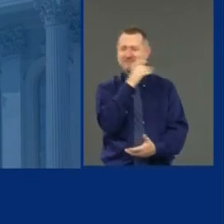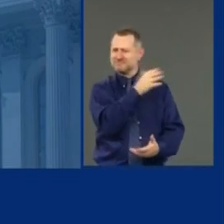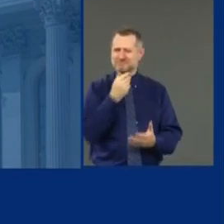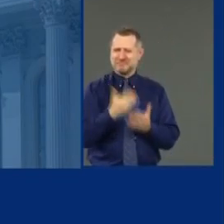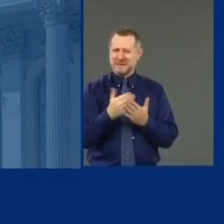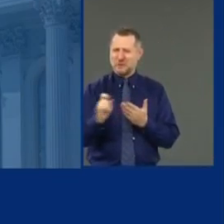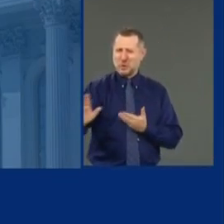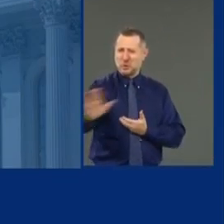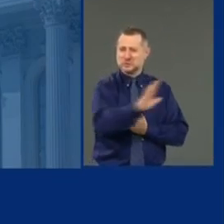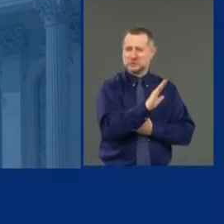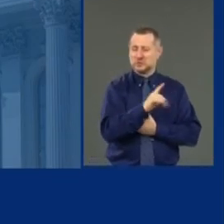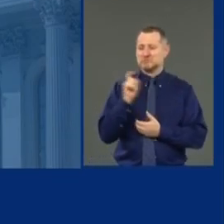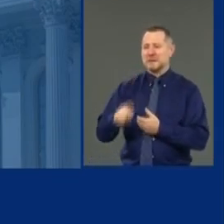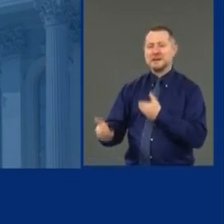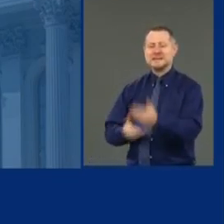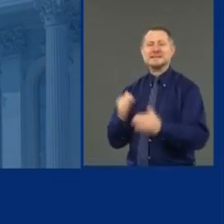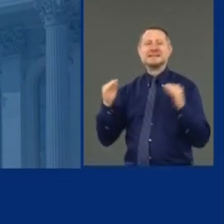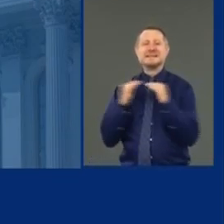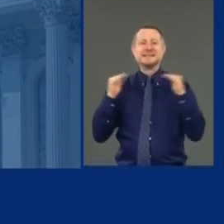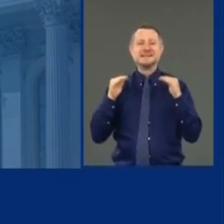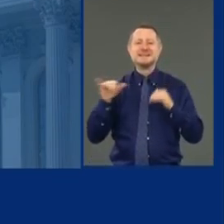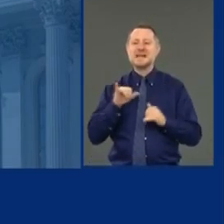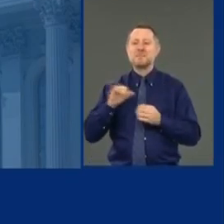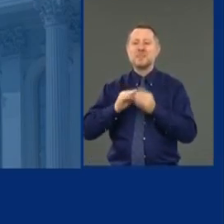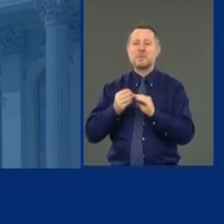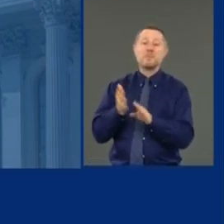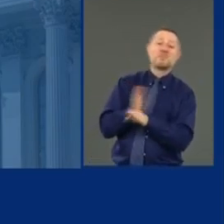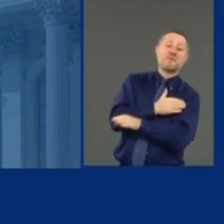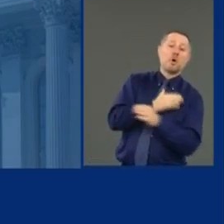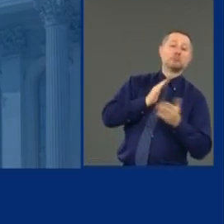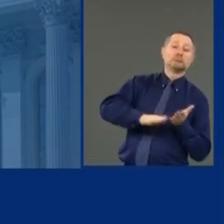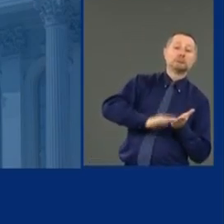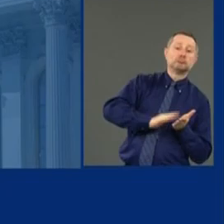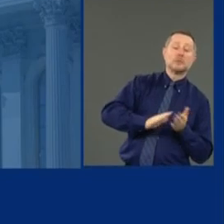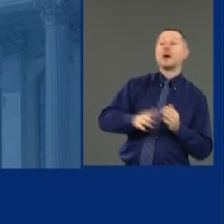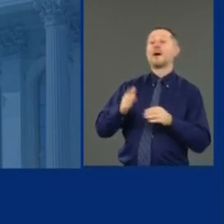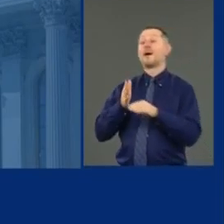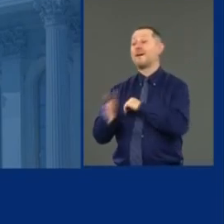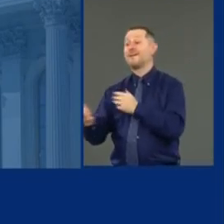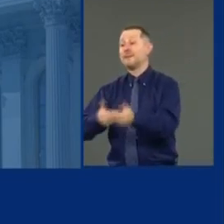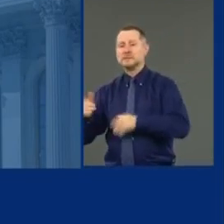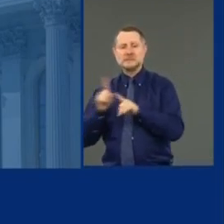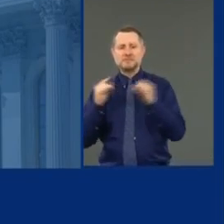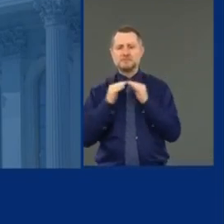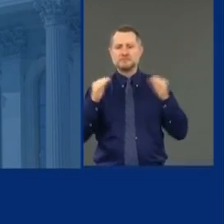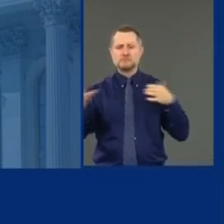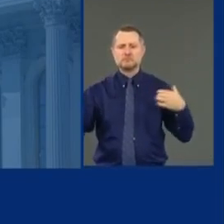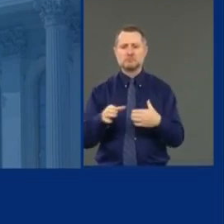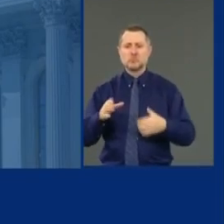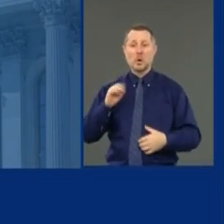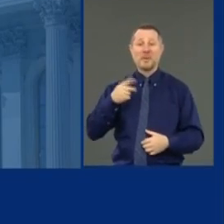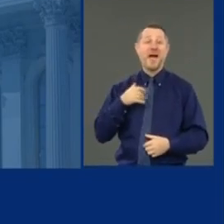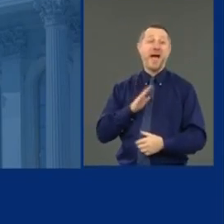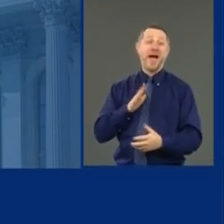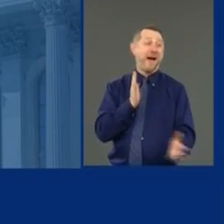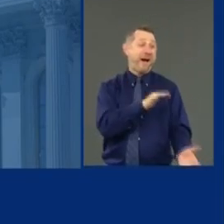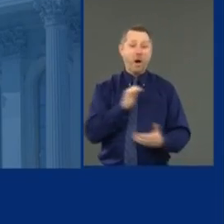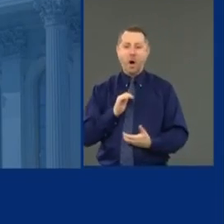rehire the same number of workers. You hear these corporations now talking about, well, we're going to take this opportunity to